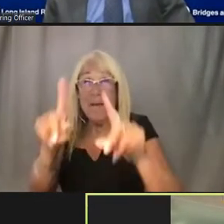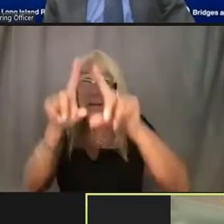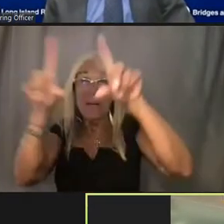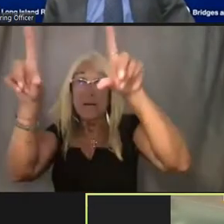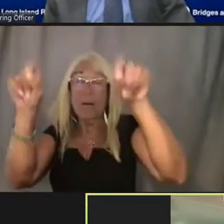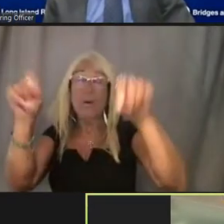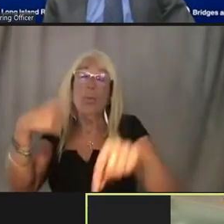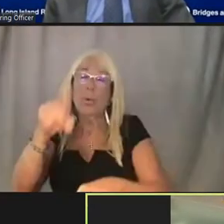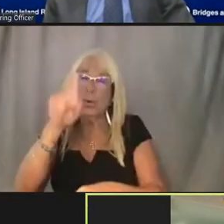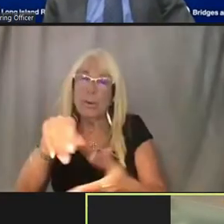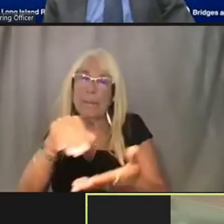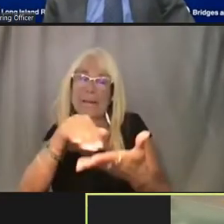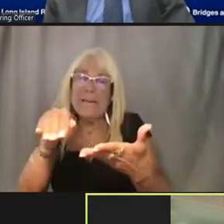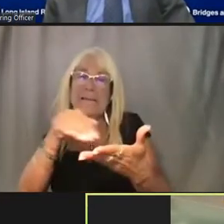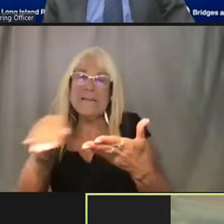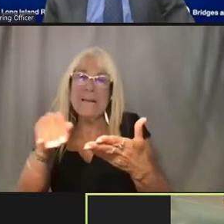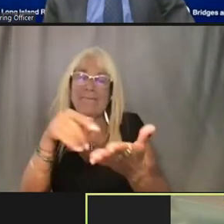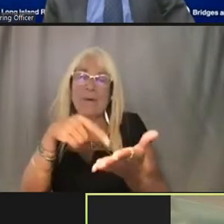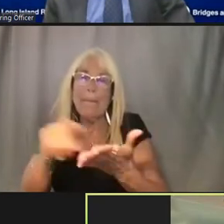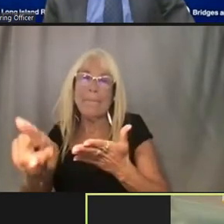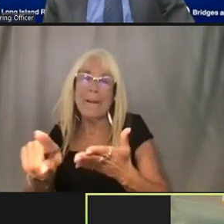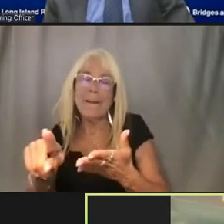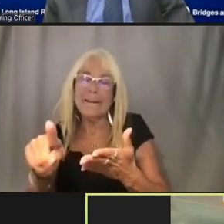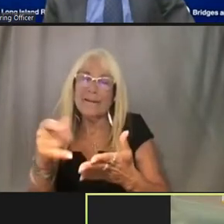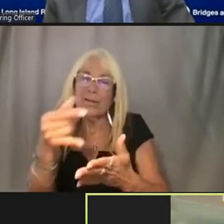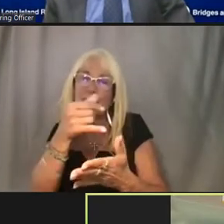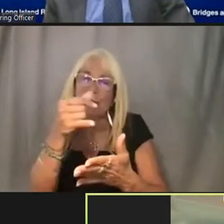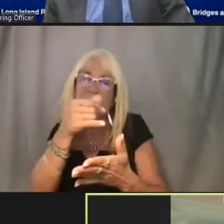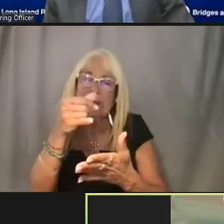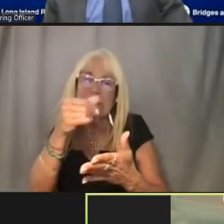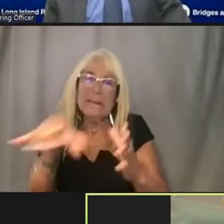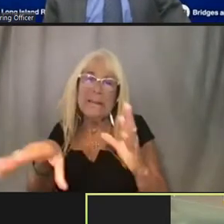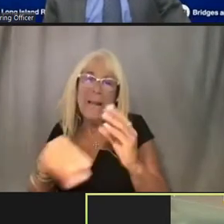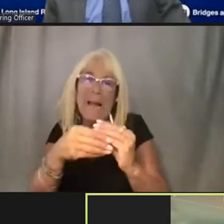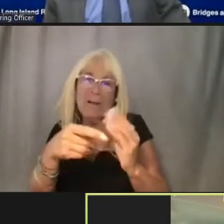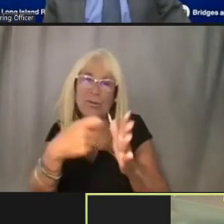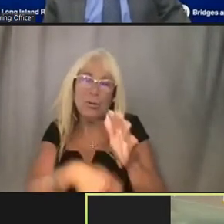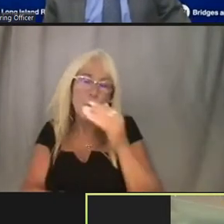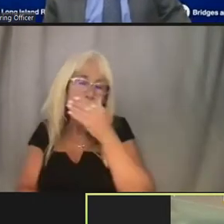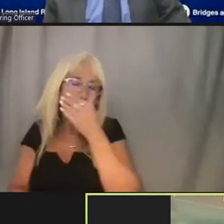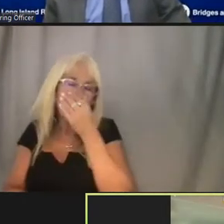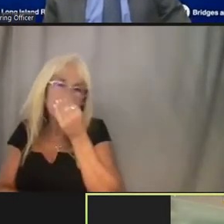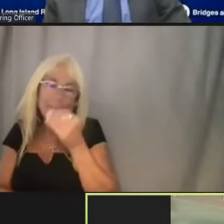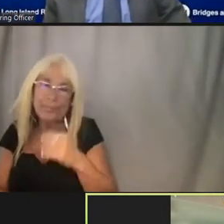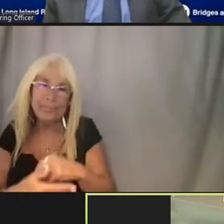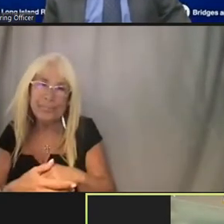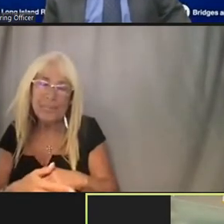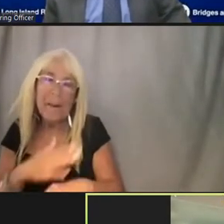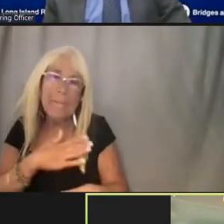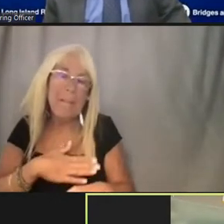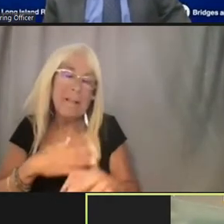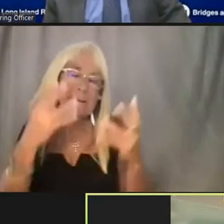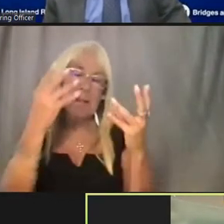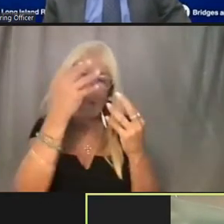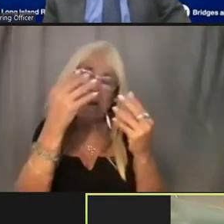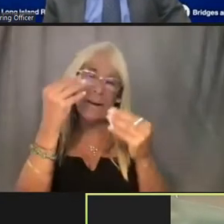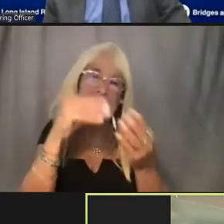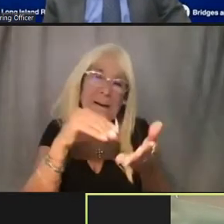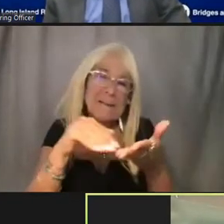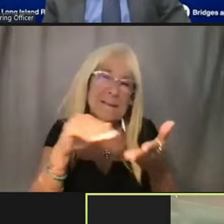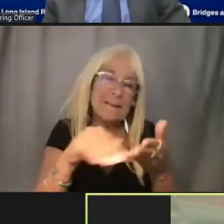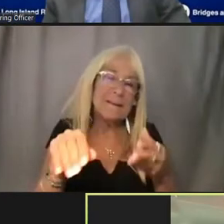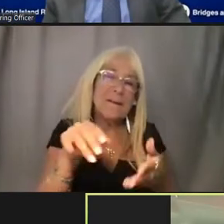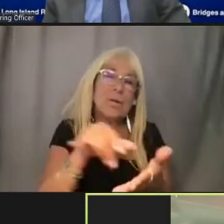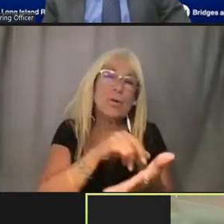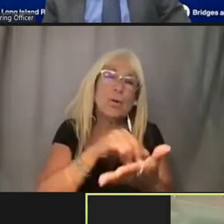from paying this ridiculous extra toll um it's just tedious please just consider exempting the